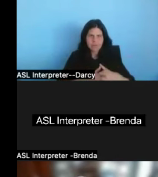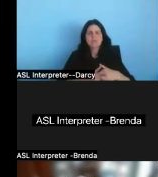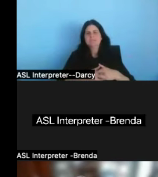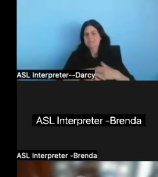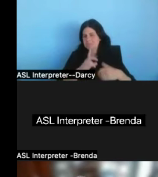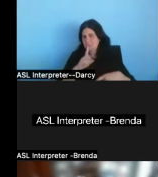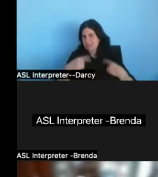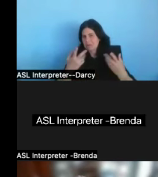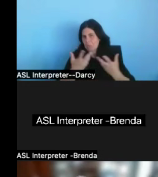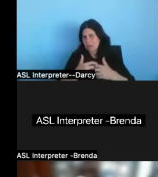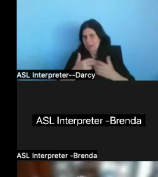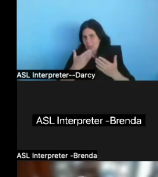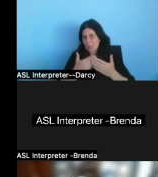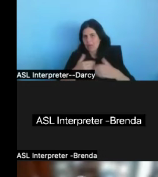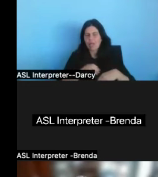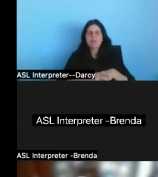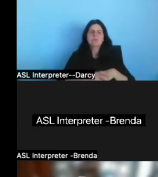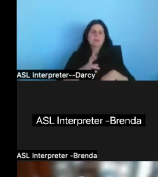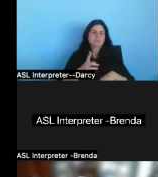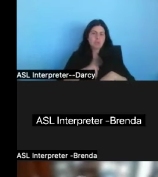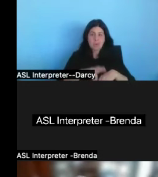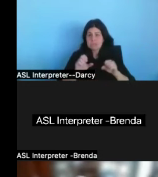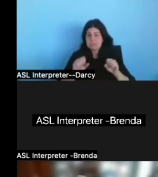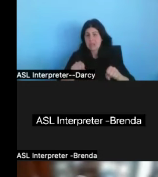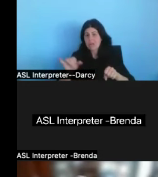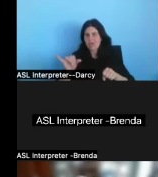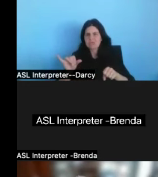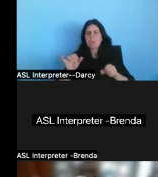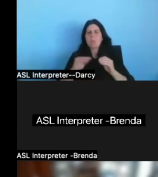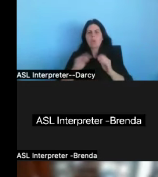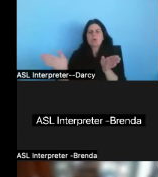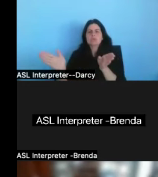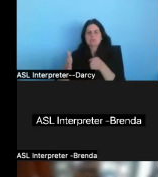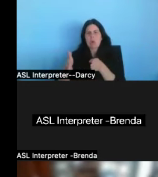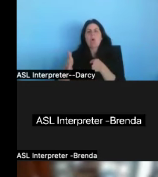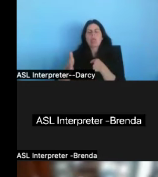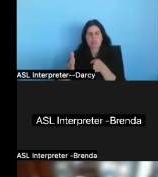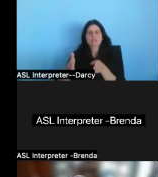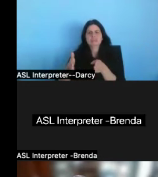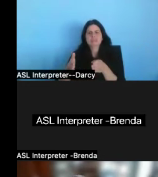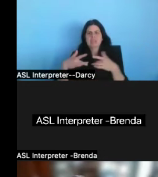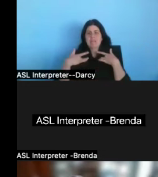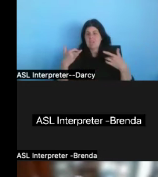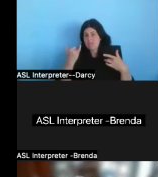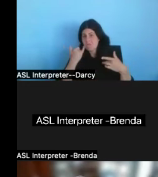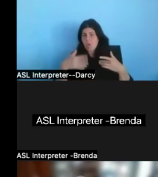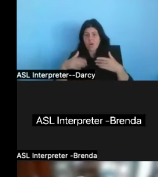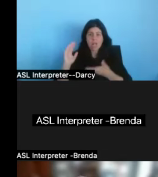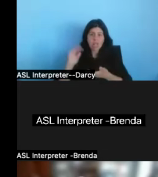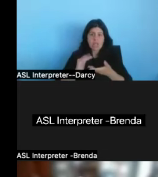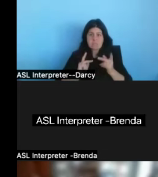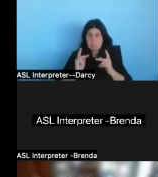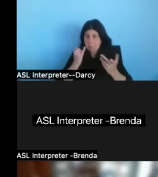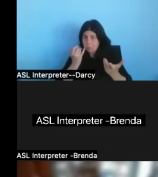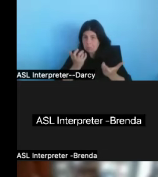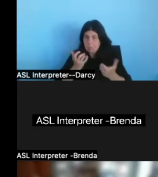well, though we also can, of course, have a smaller scale event to a smaller number of people. And